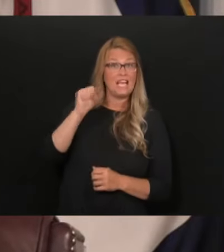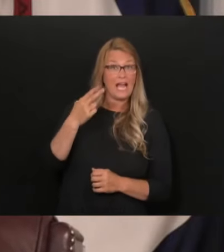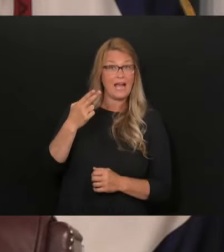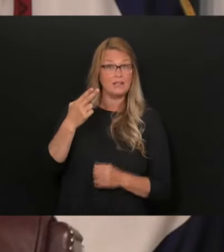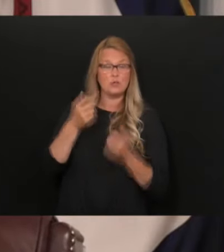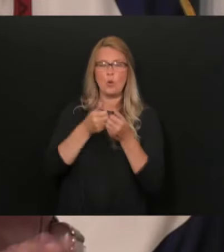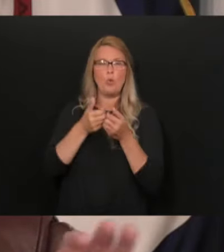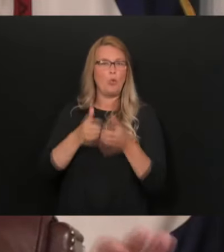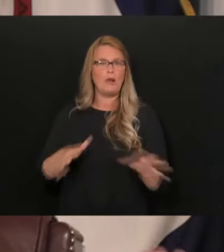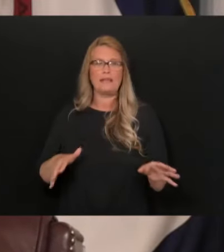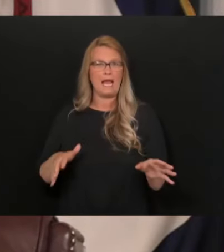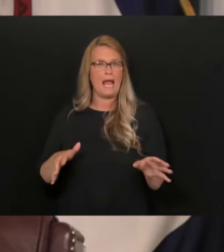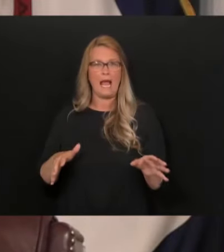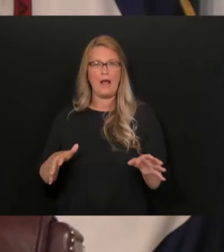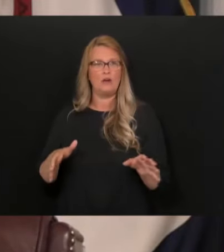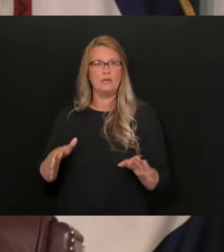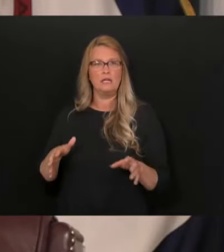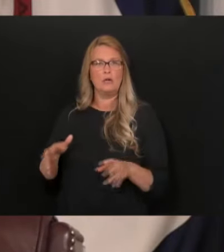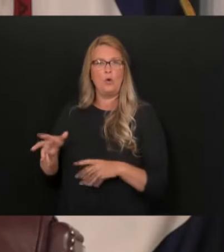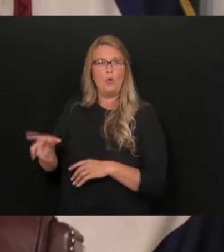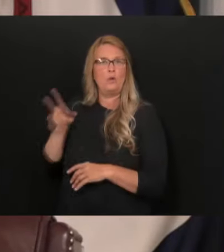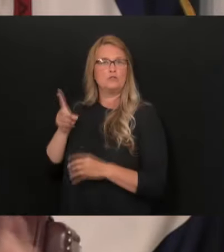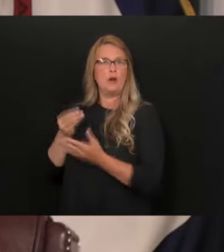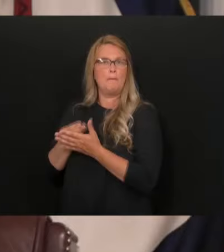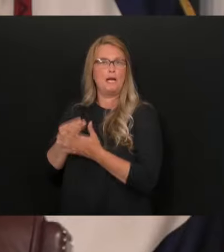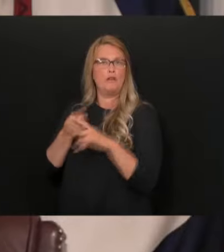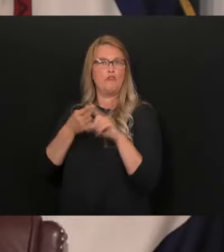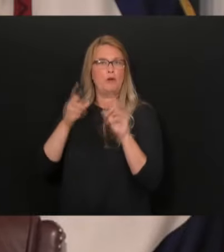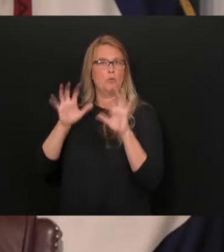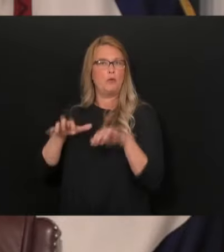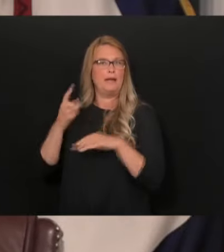do anything as far as the rainy day fund. Now,